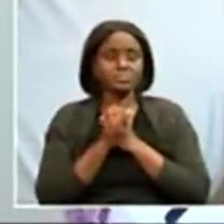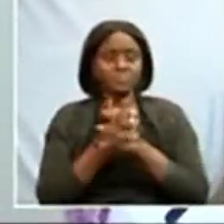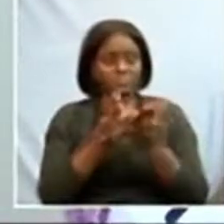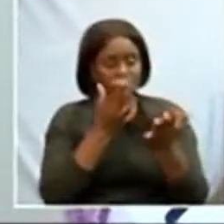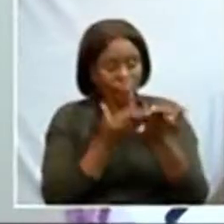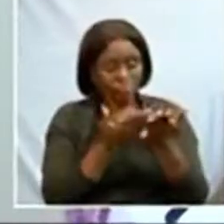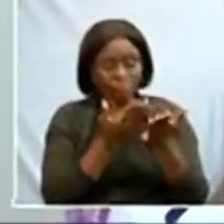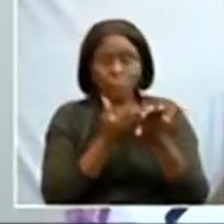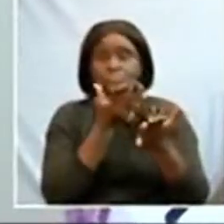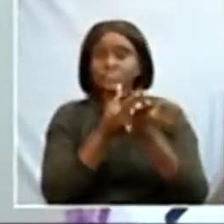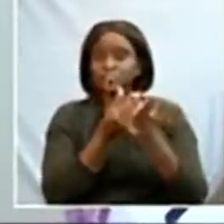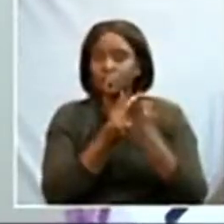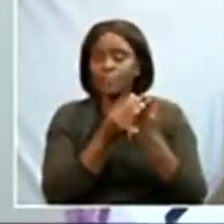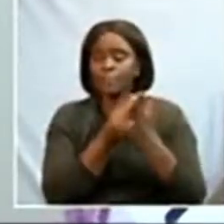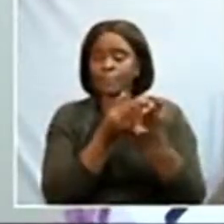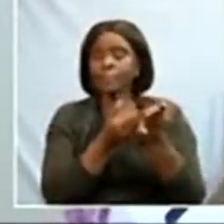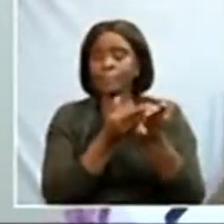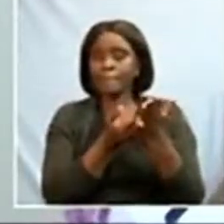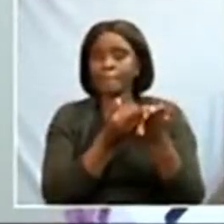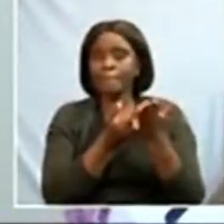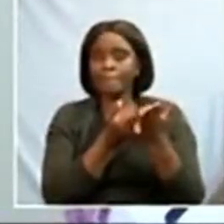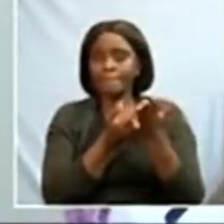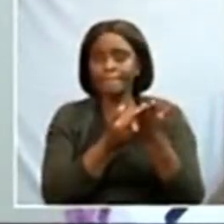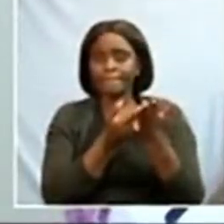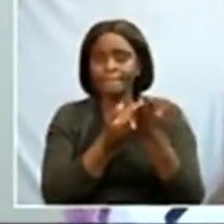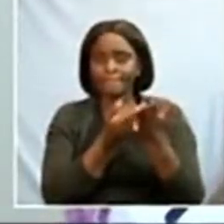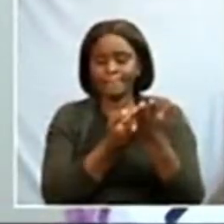these monies.